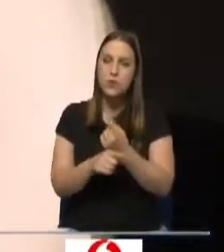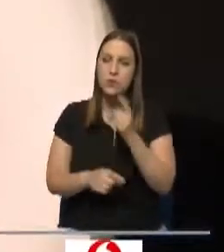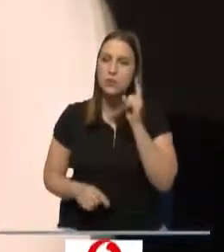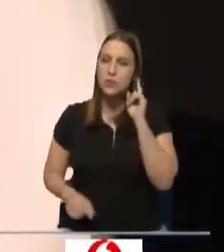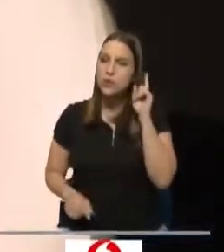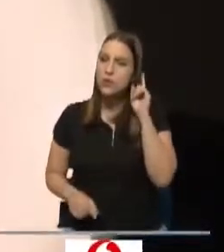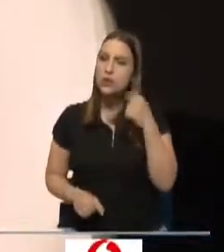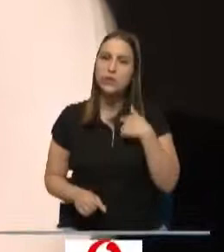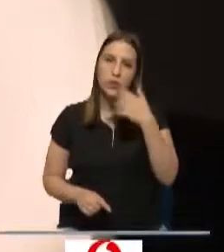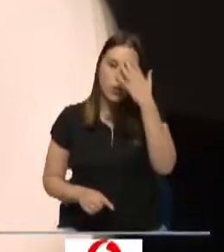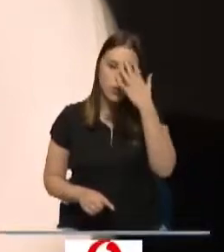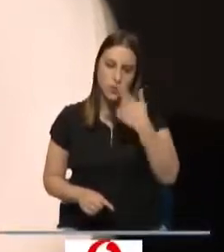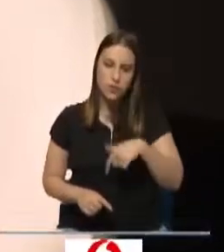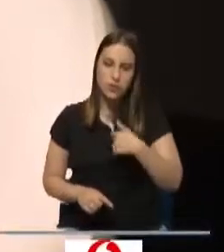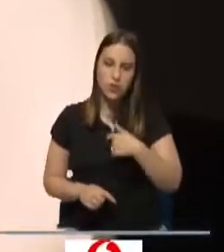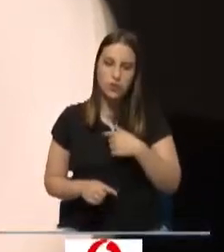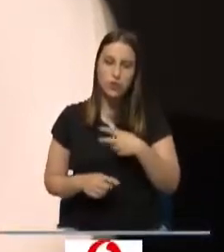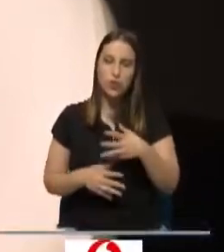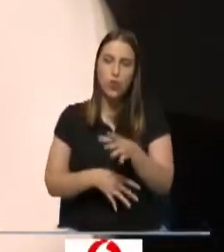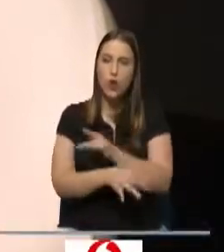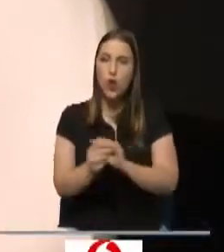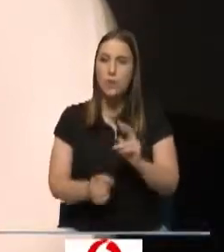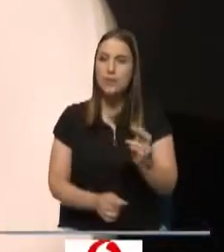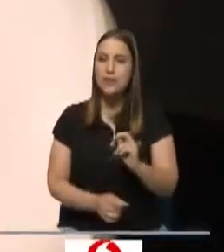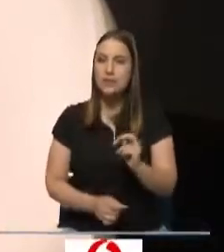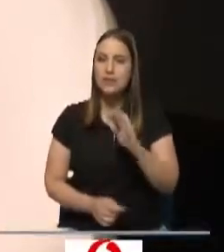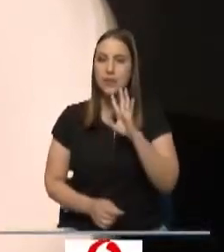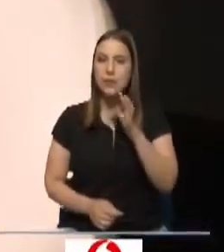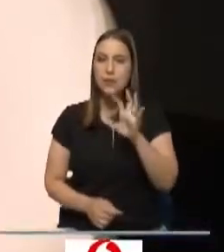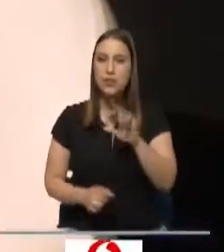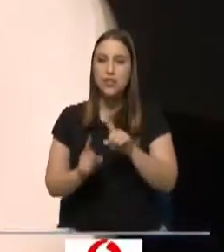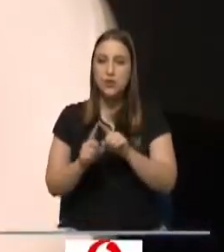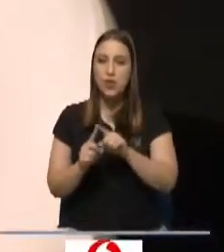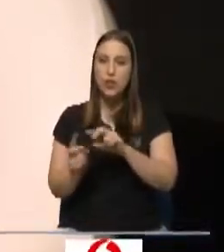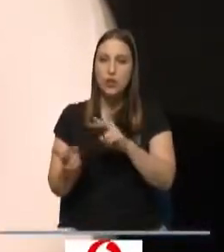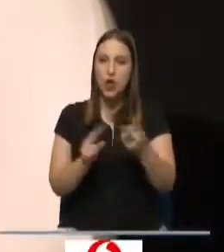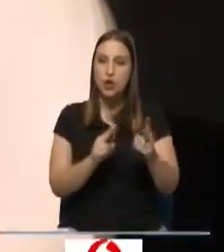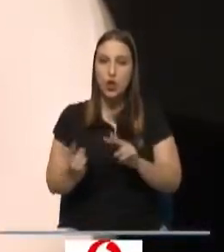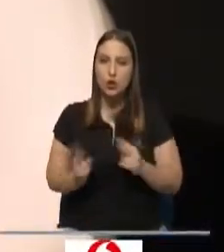competition this year by the third country in Europe